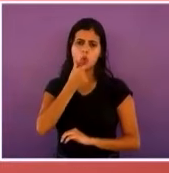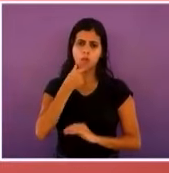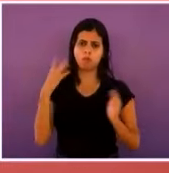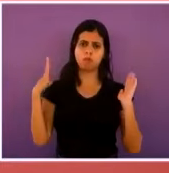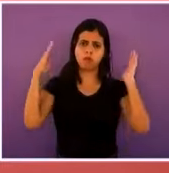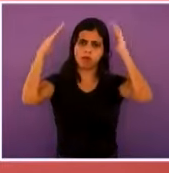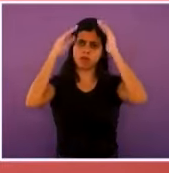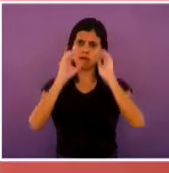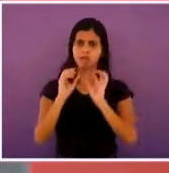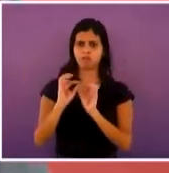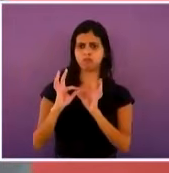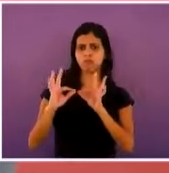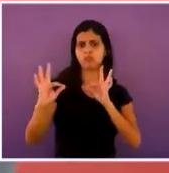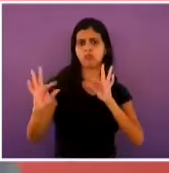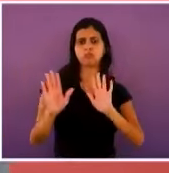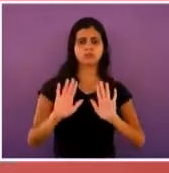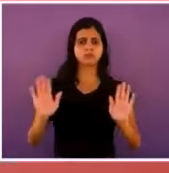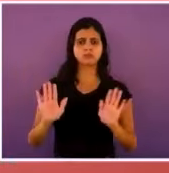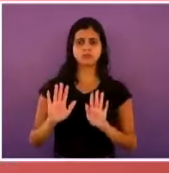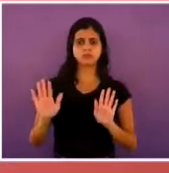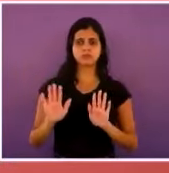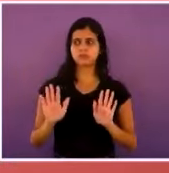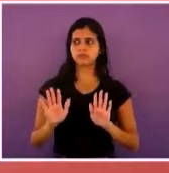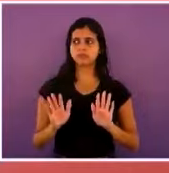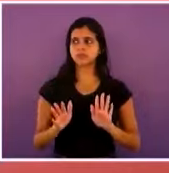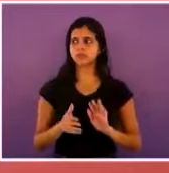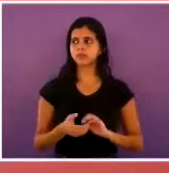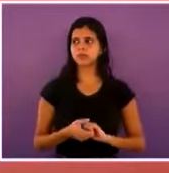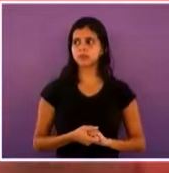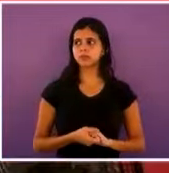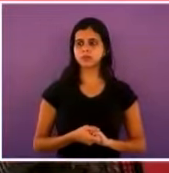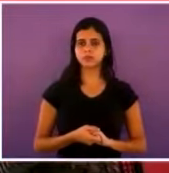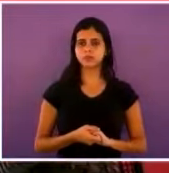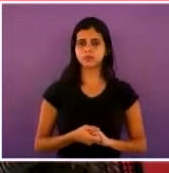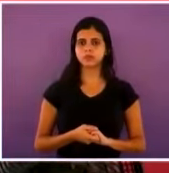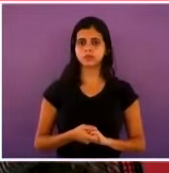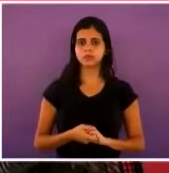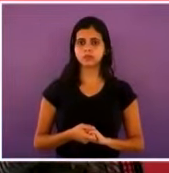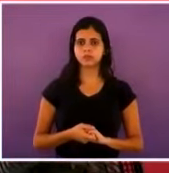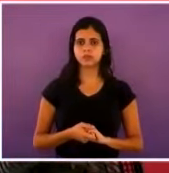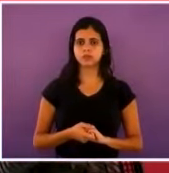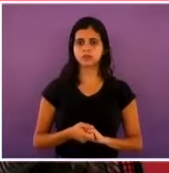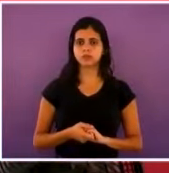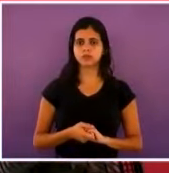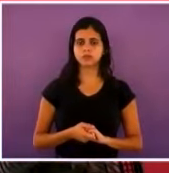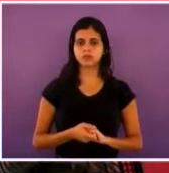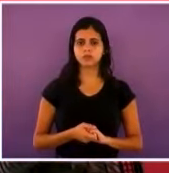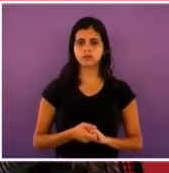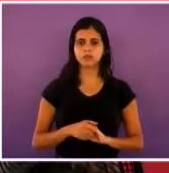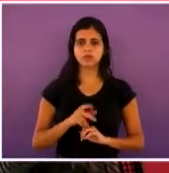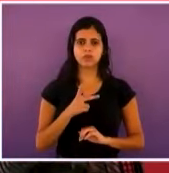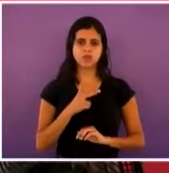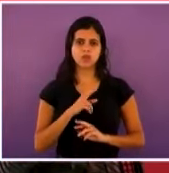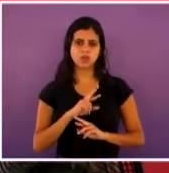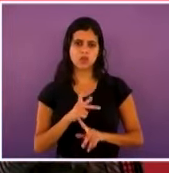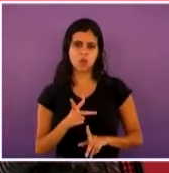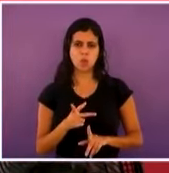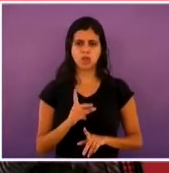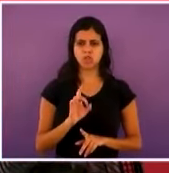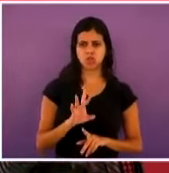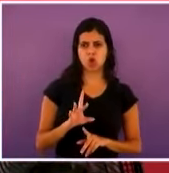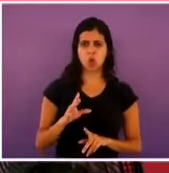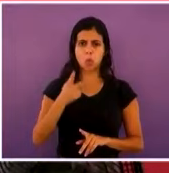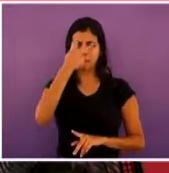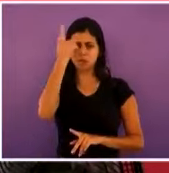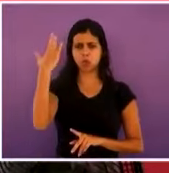figura distante. He is no longer seen as a scholar, as an academic. Ele não é mais visto como erudito, acadêmico. He